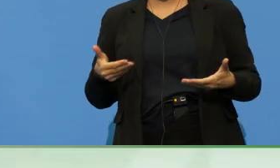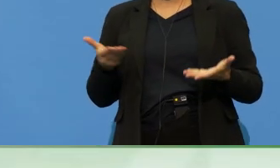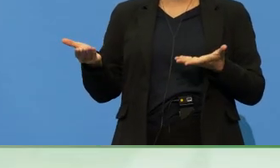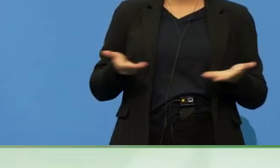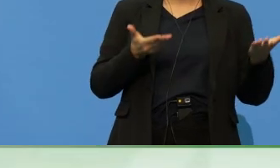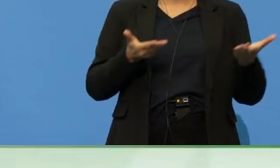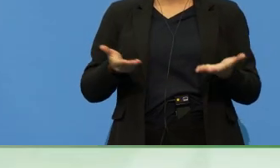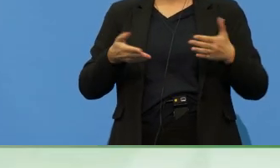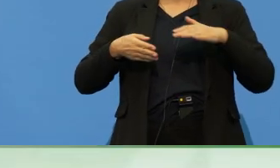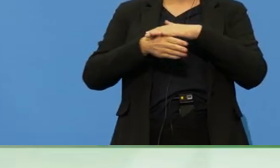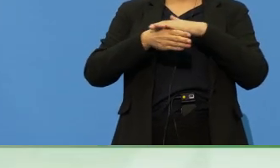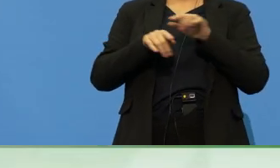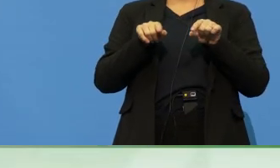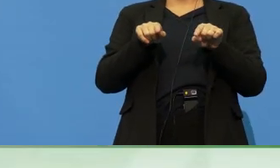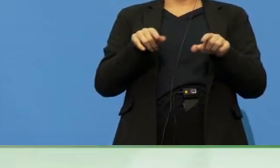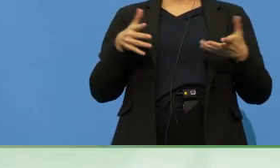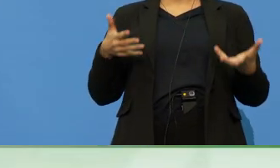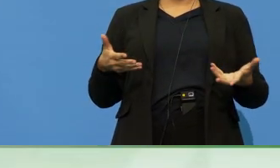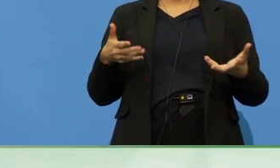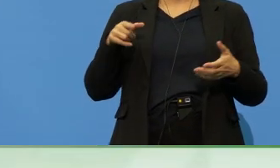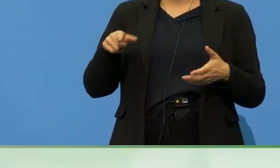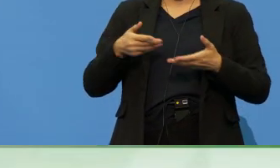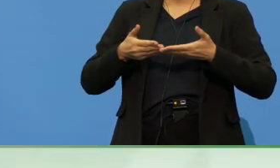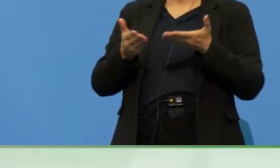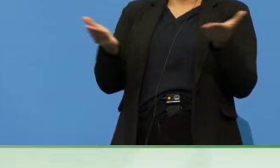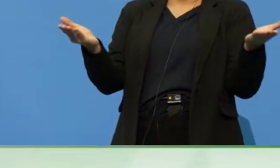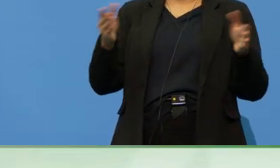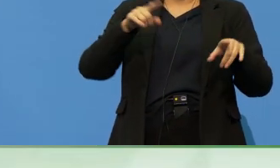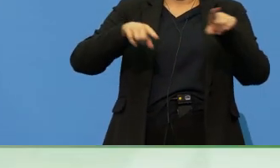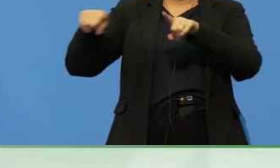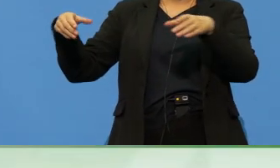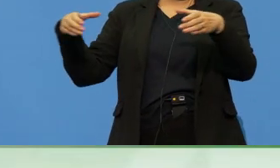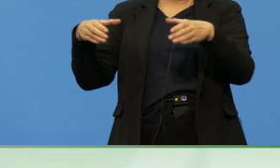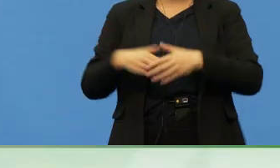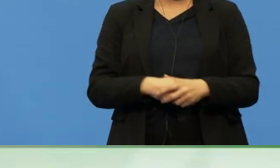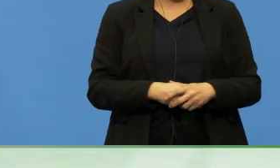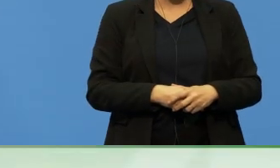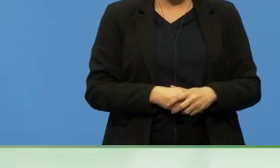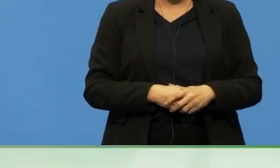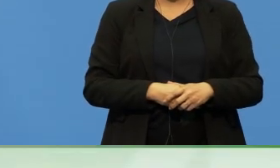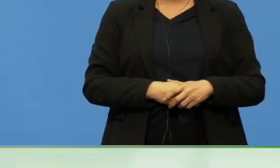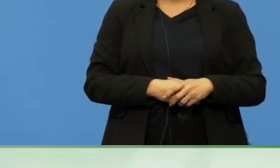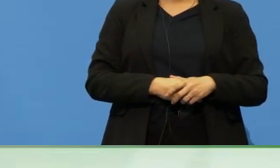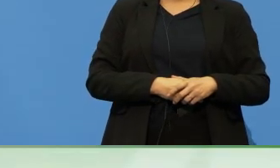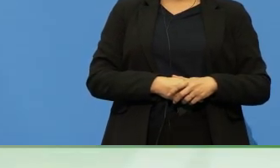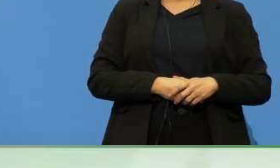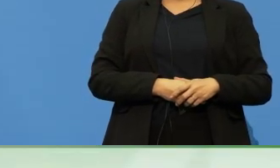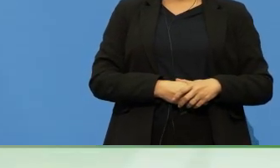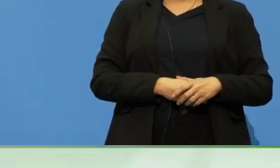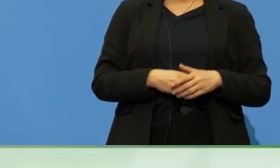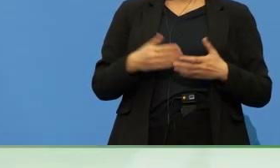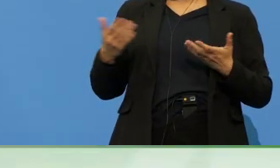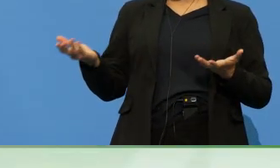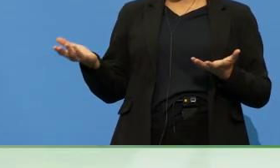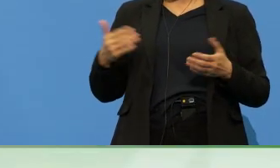accessibility for very diverse group of users. So, thank you. And to my right, I have